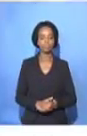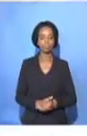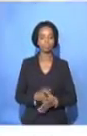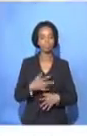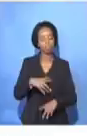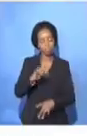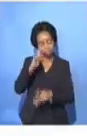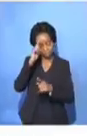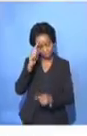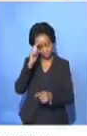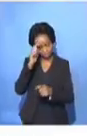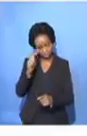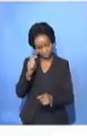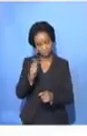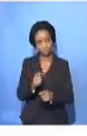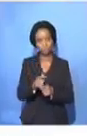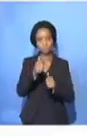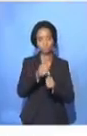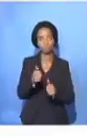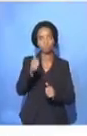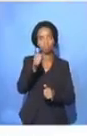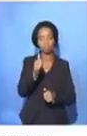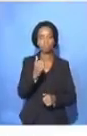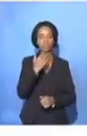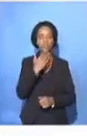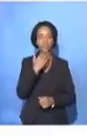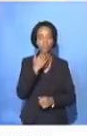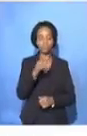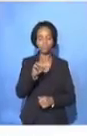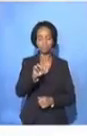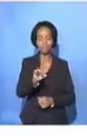chef de mission diplomatique ici à Afrique du Sud,